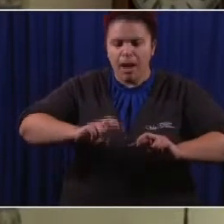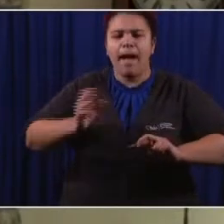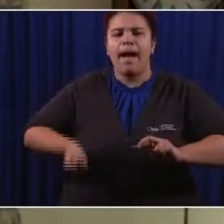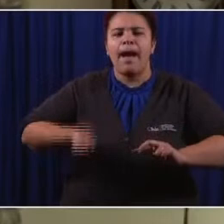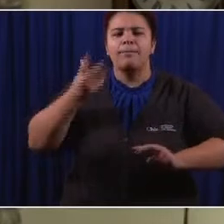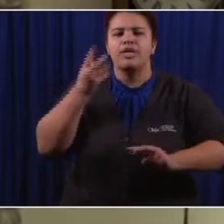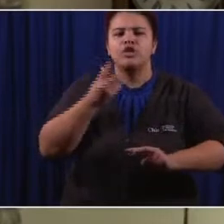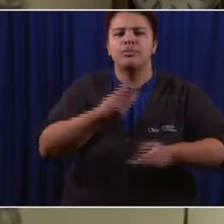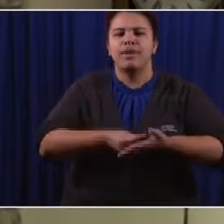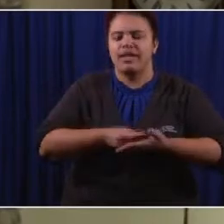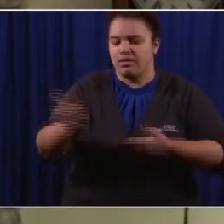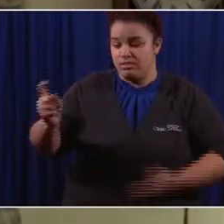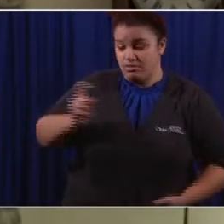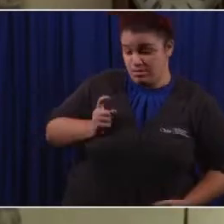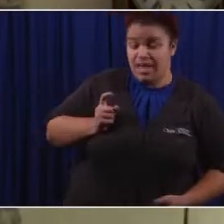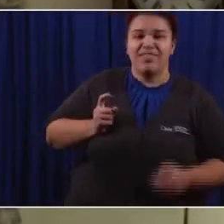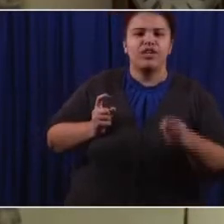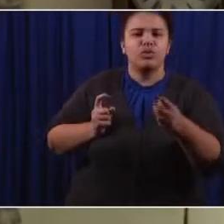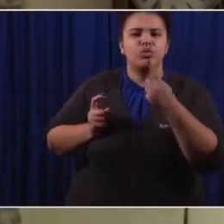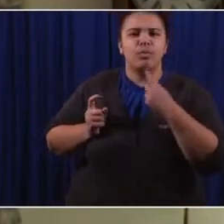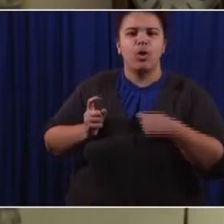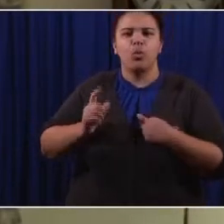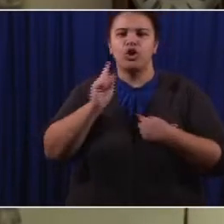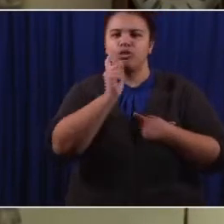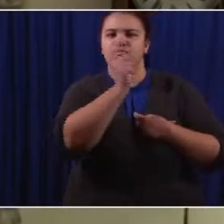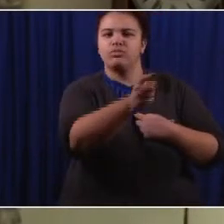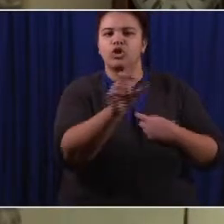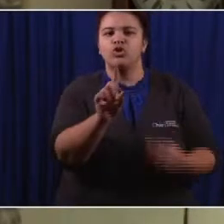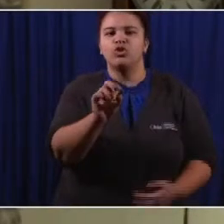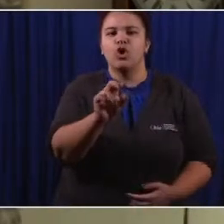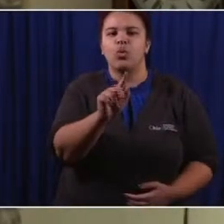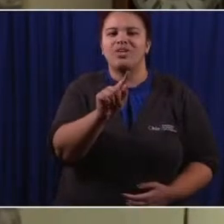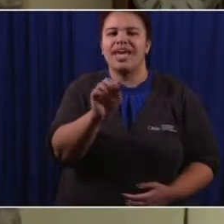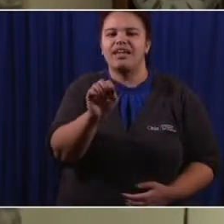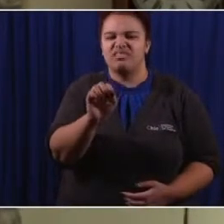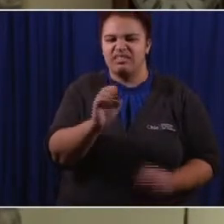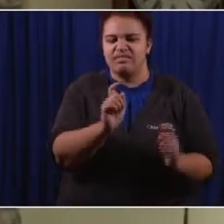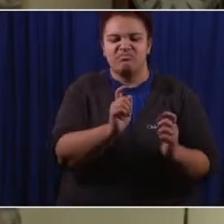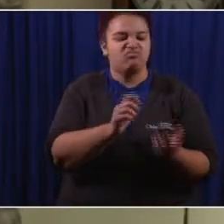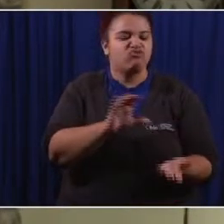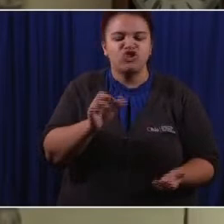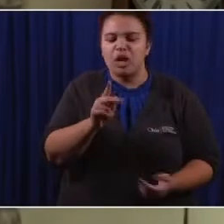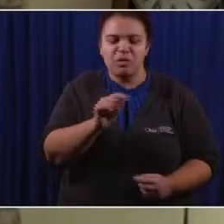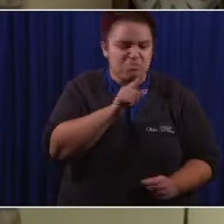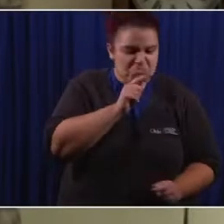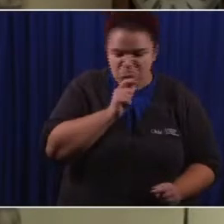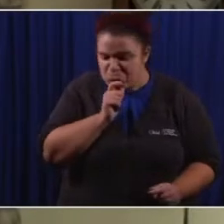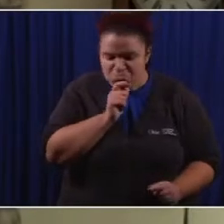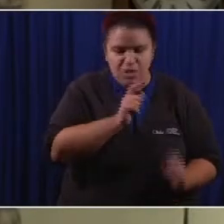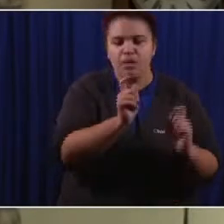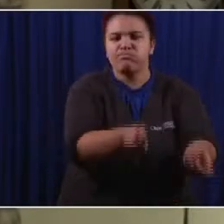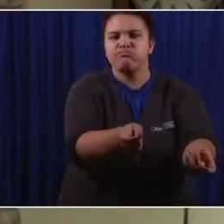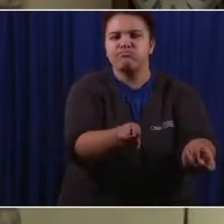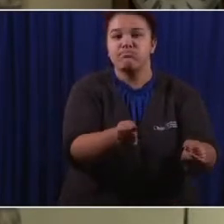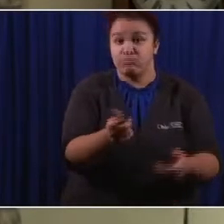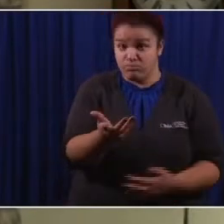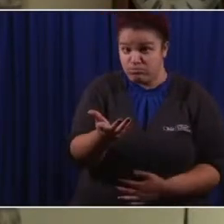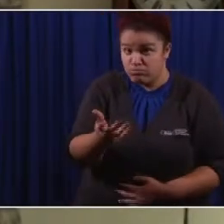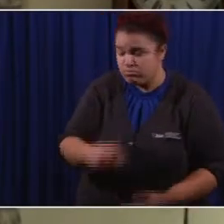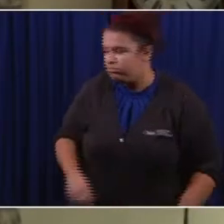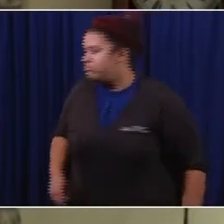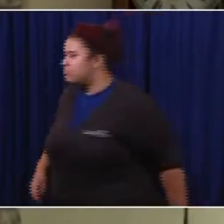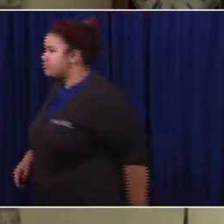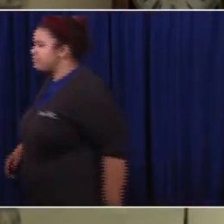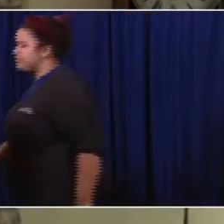charity. I will check with that. As I recall, we gave that money to food banks in Ohio. But